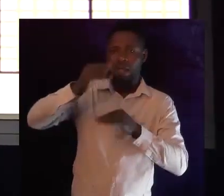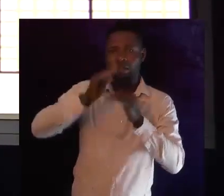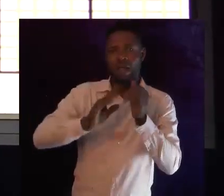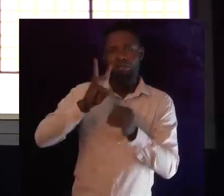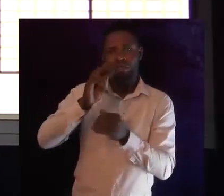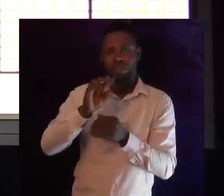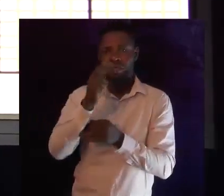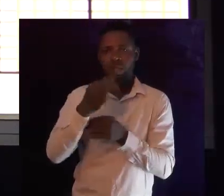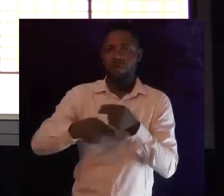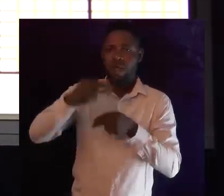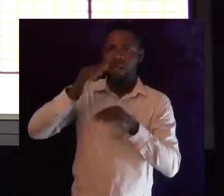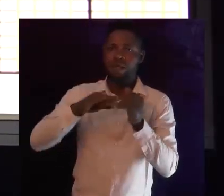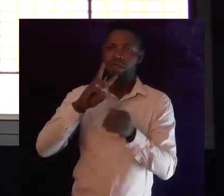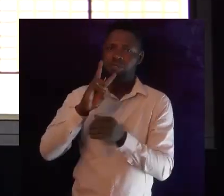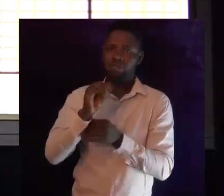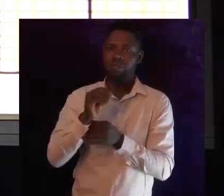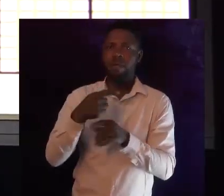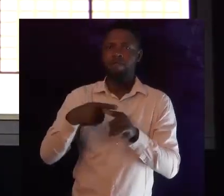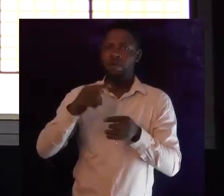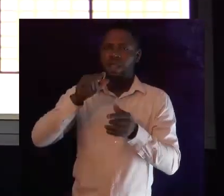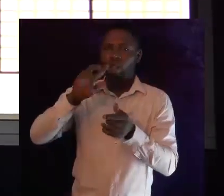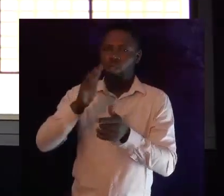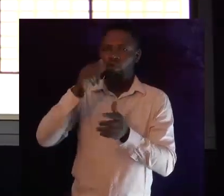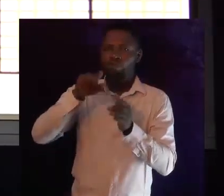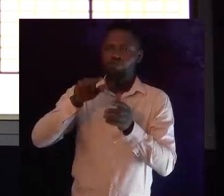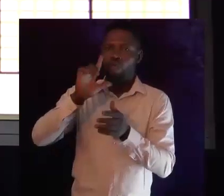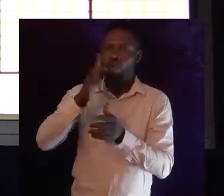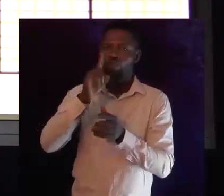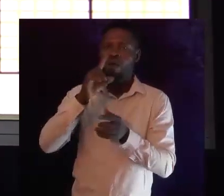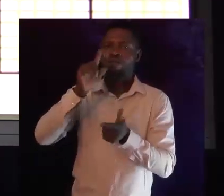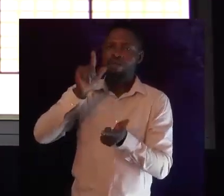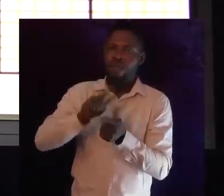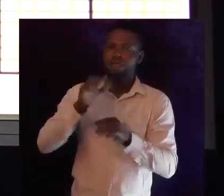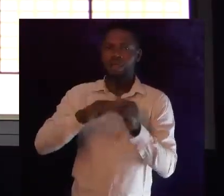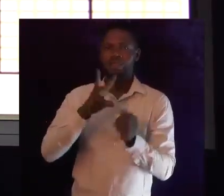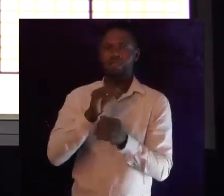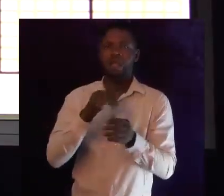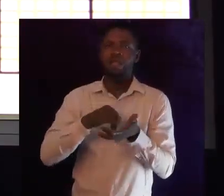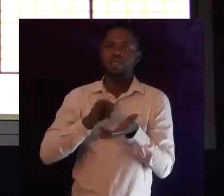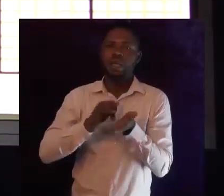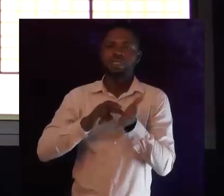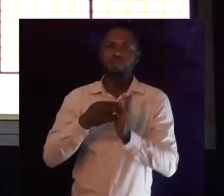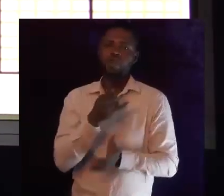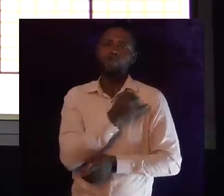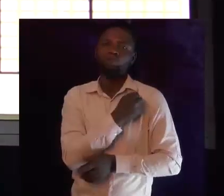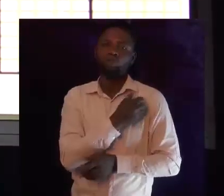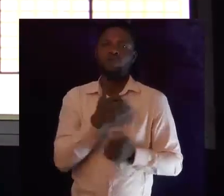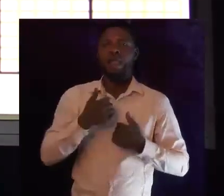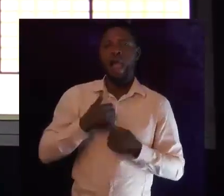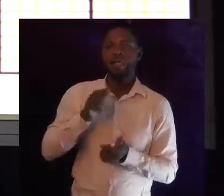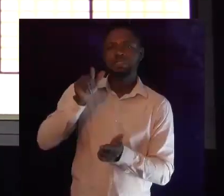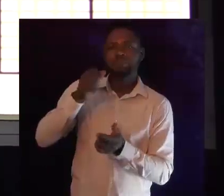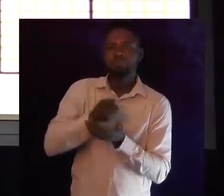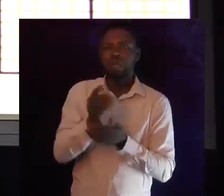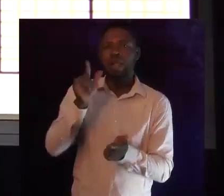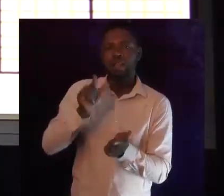is higher than 60. Okay, so this third one is less than 60. And that means that John has spent less than 60. But is he the only